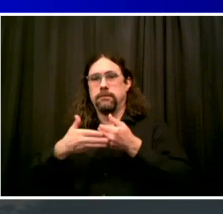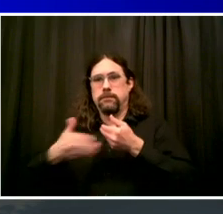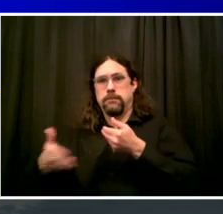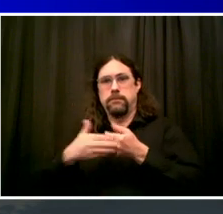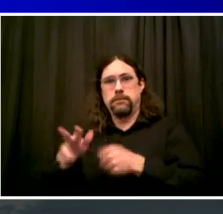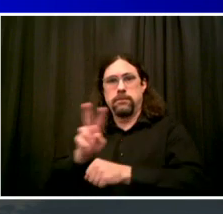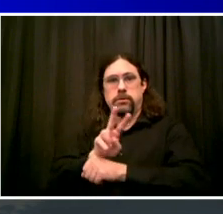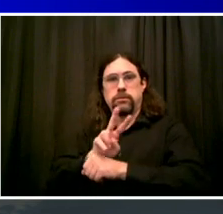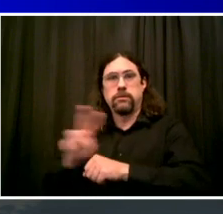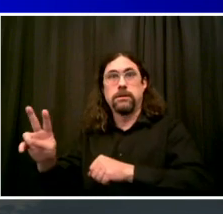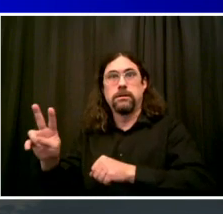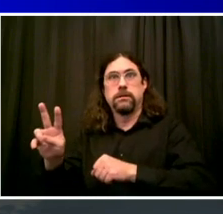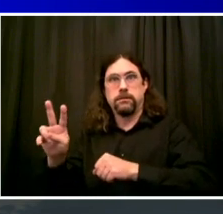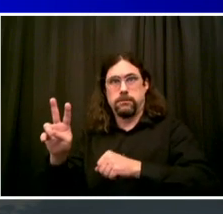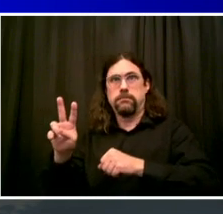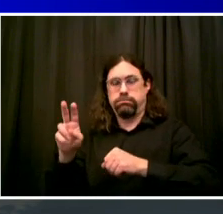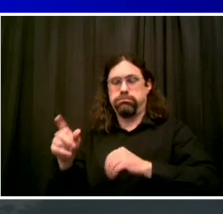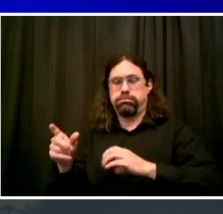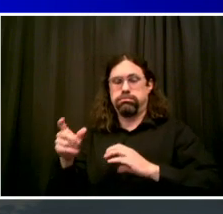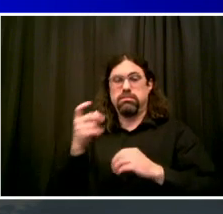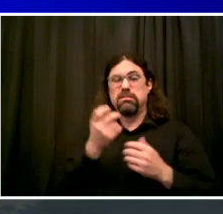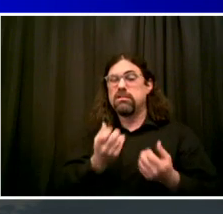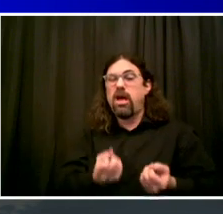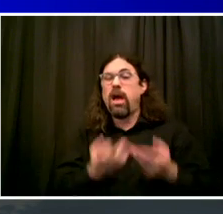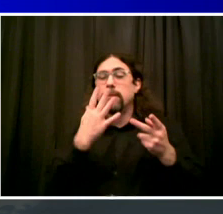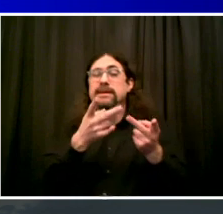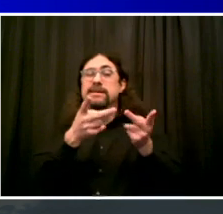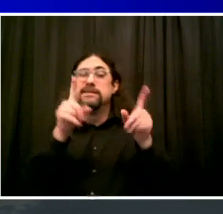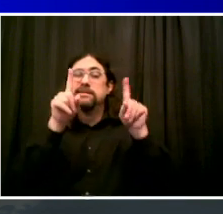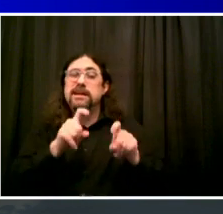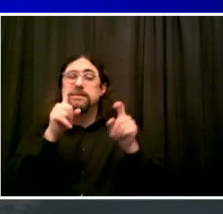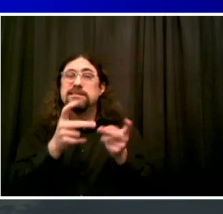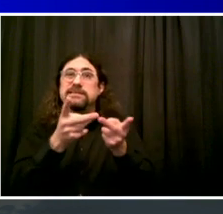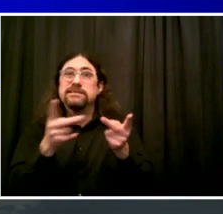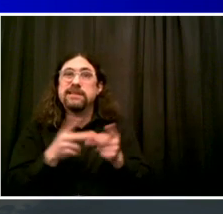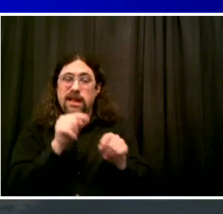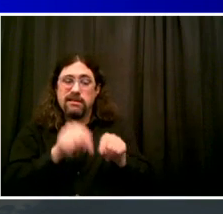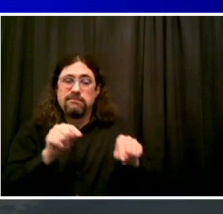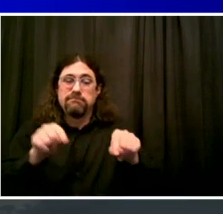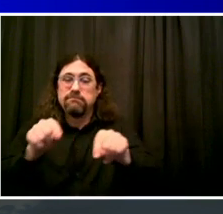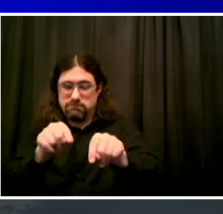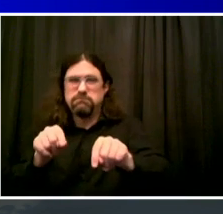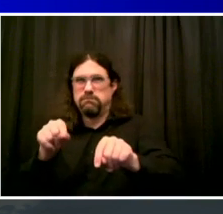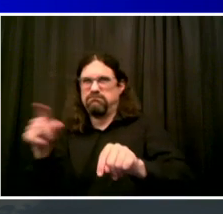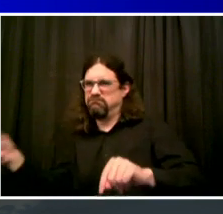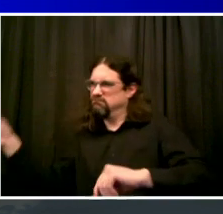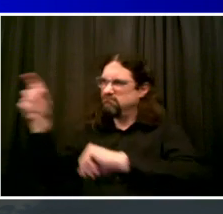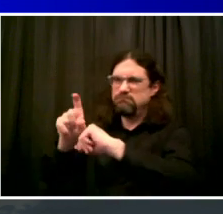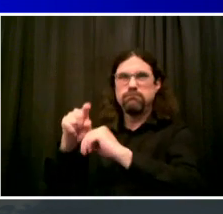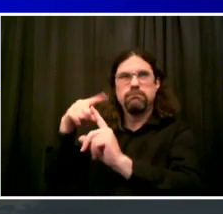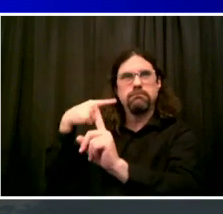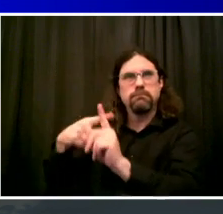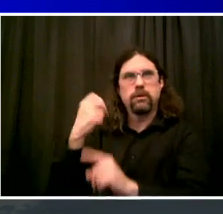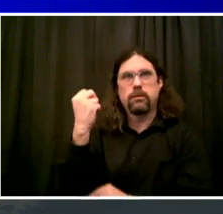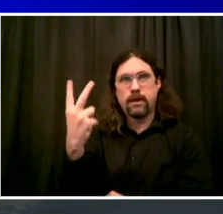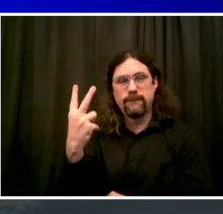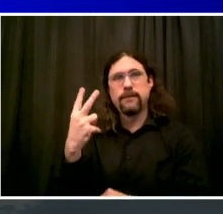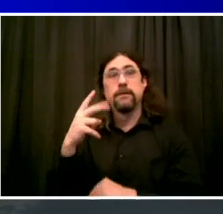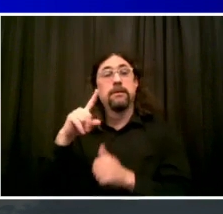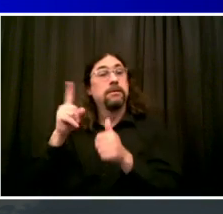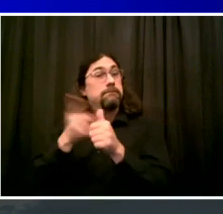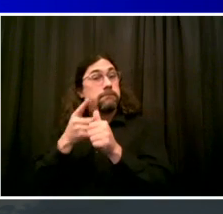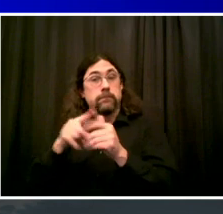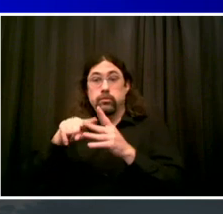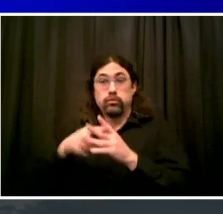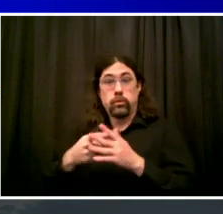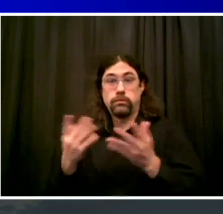these will build over the coming weeks. First, starting next week, week of May 18th, 2 new